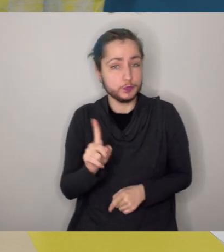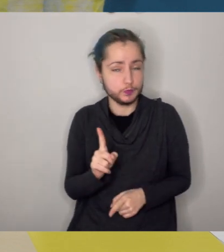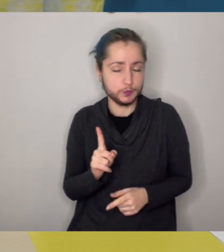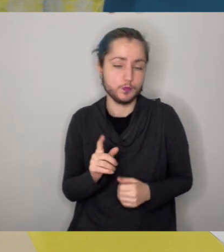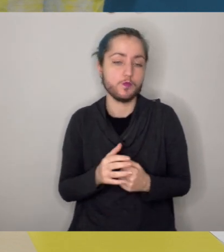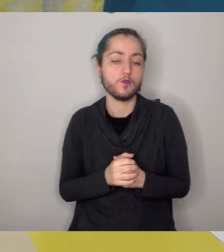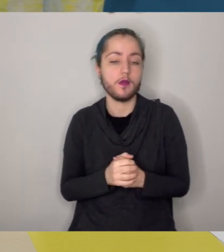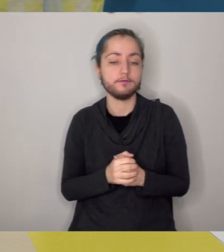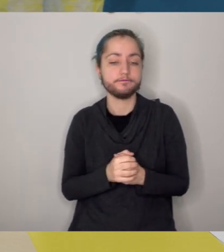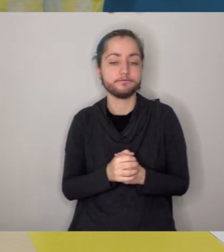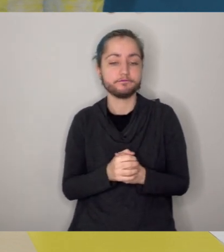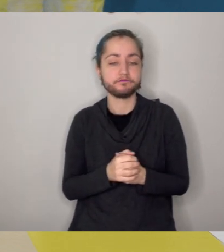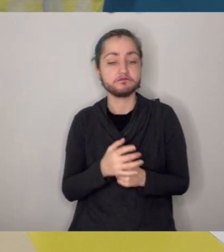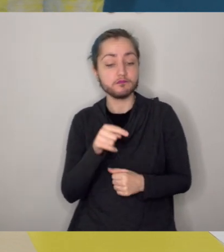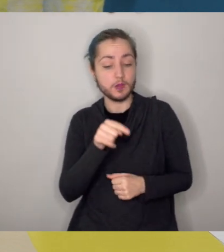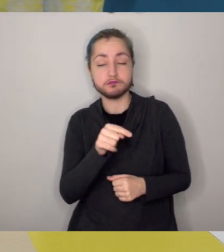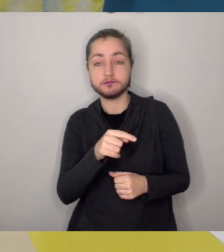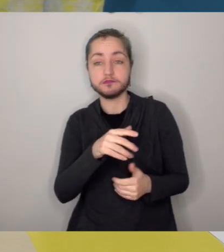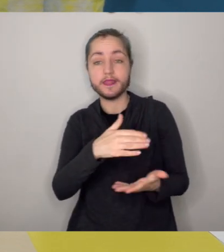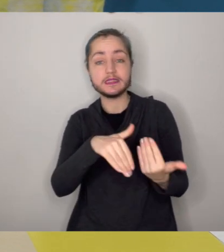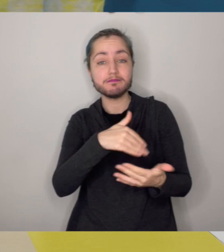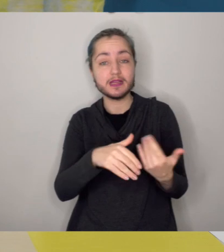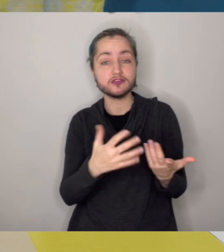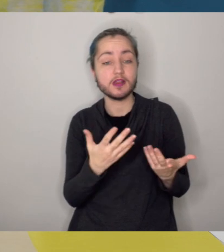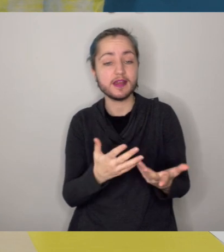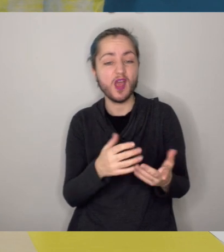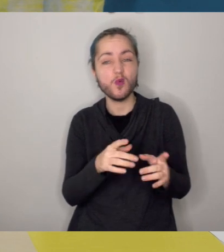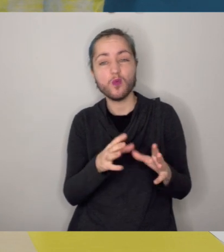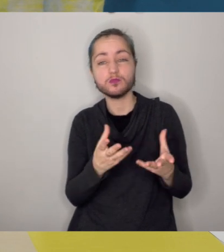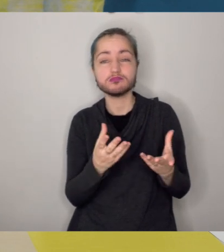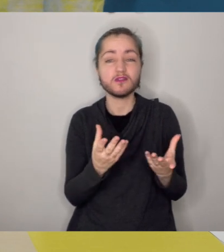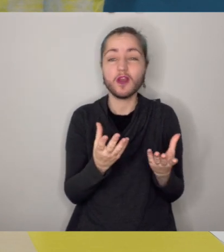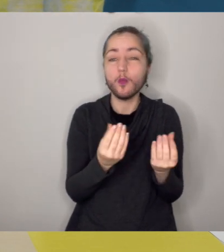So what you're doing is, this is a nice kind of